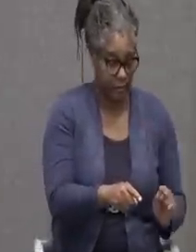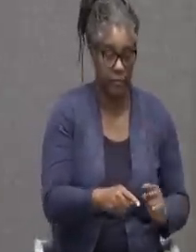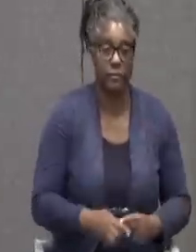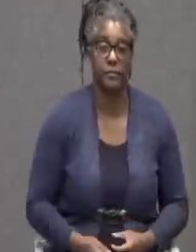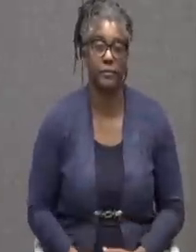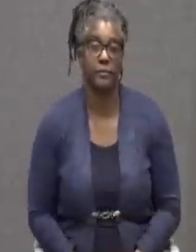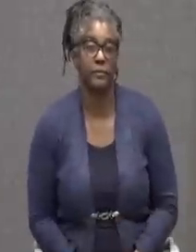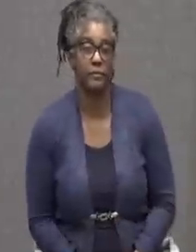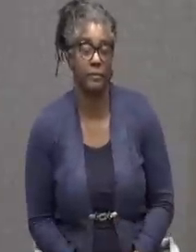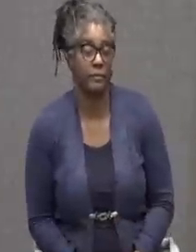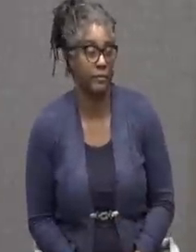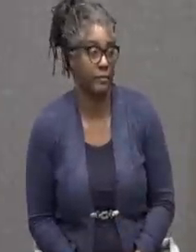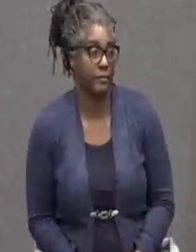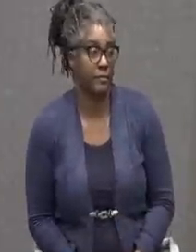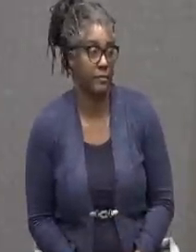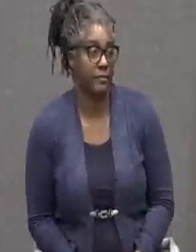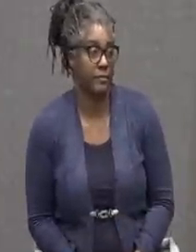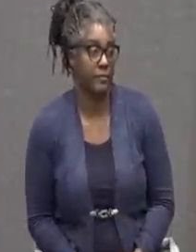It's very abstract.